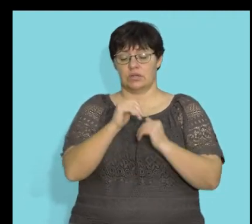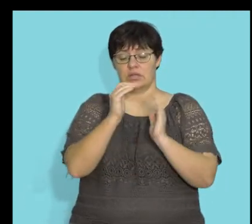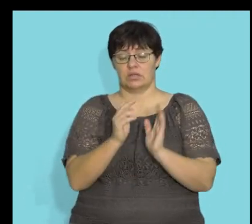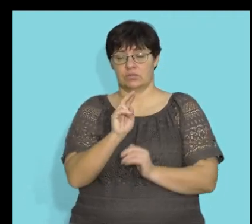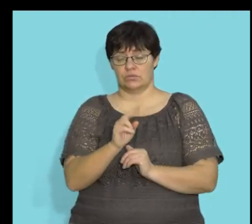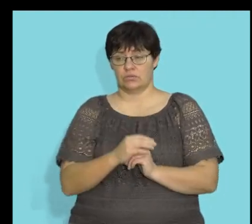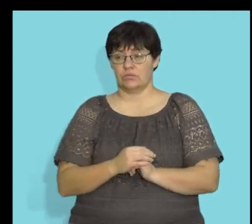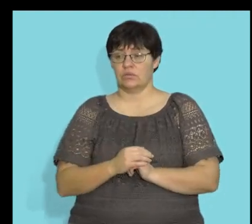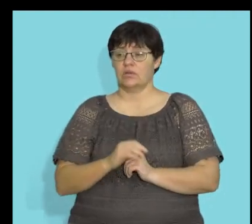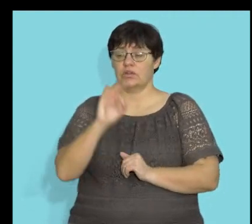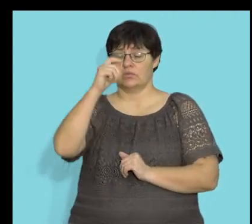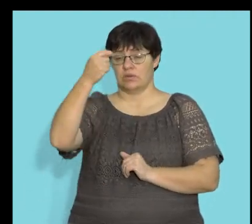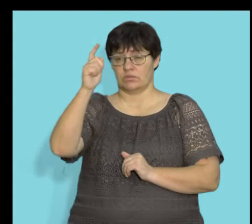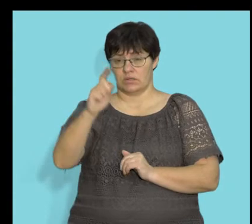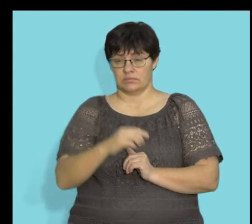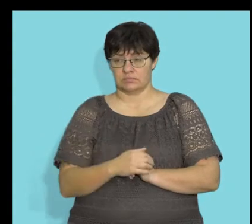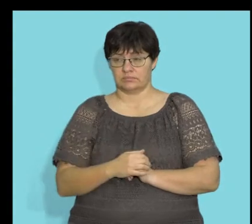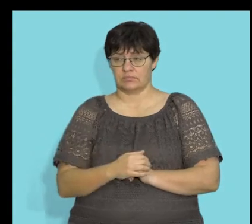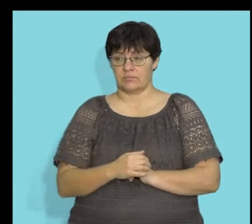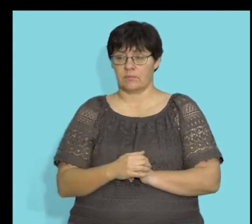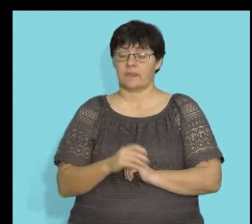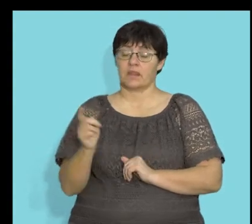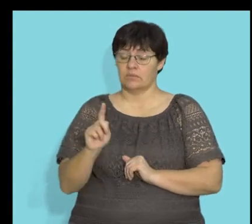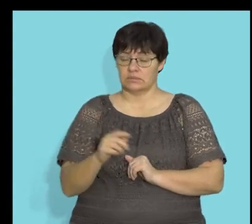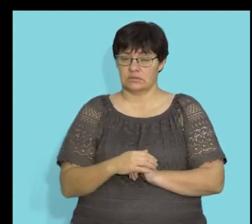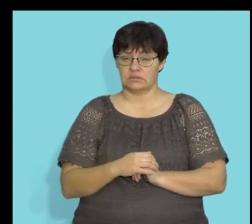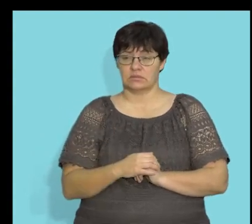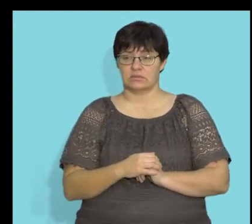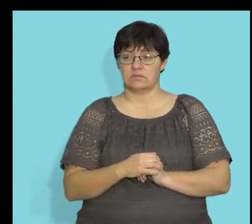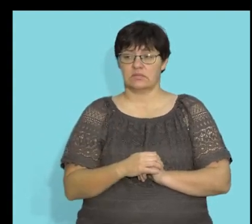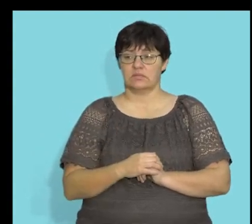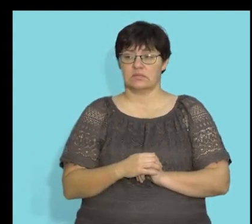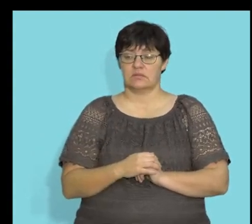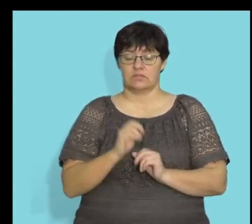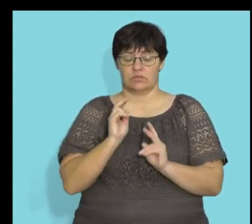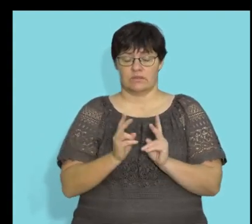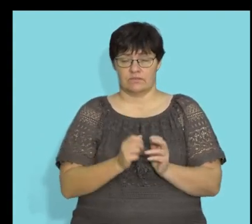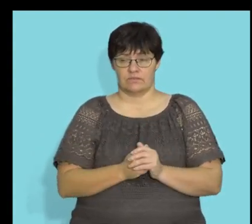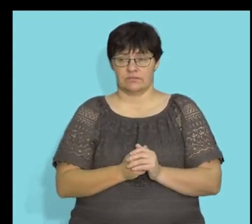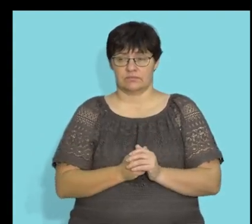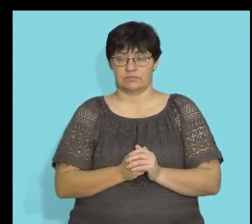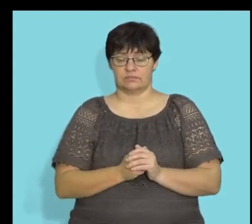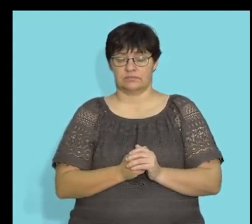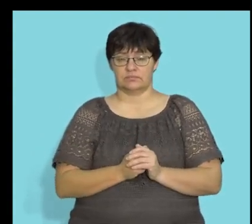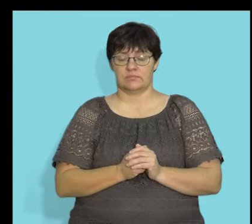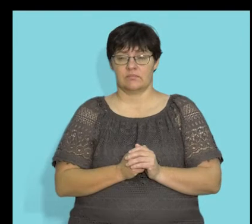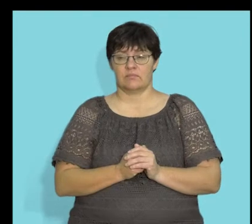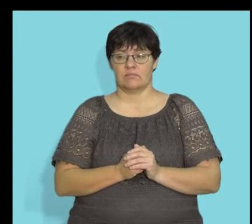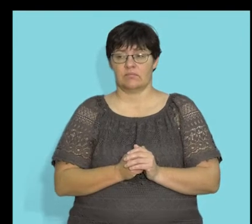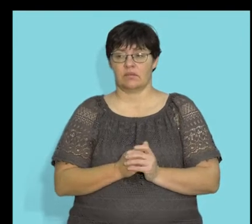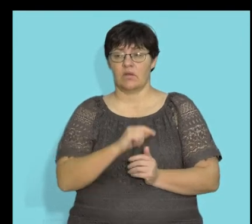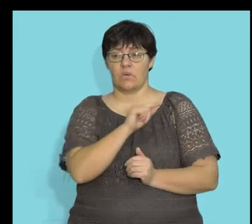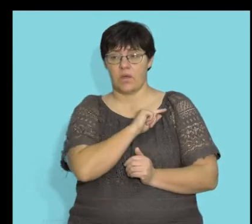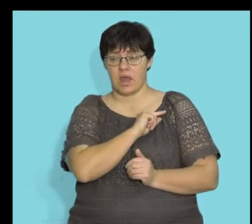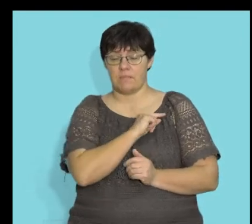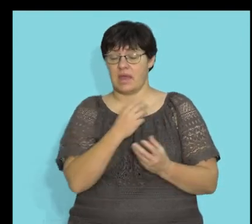to the power of 3 minus 1, and that is going to give me an answer of 12. So because I actually